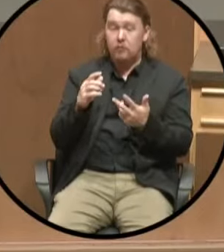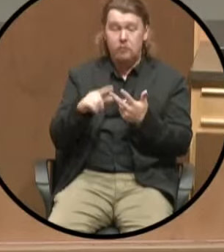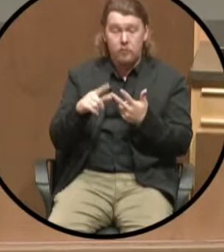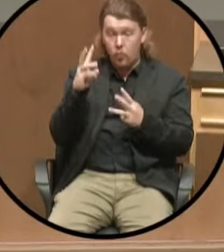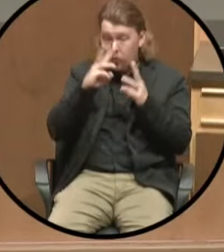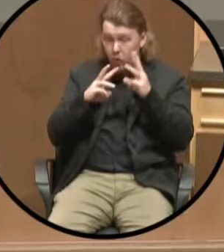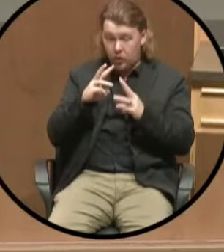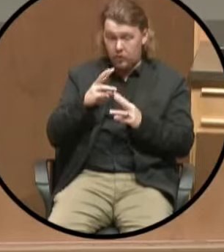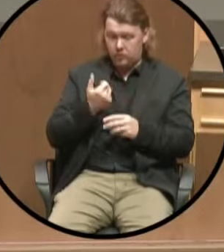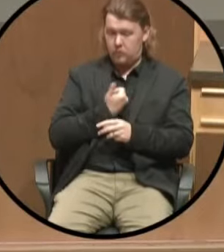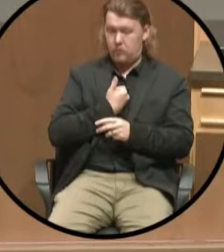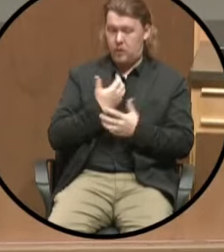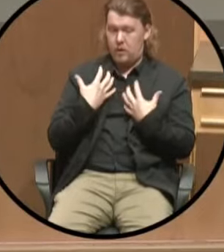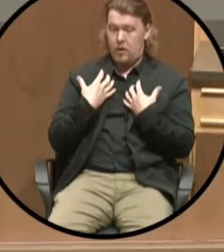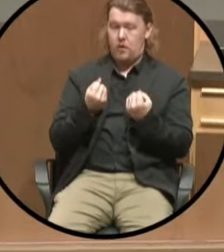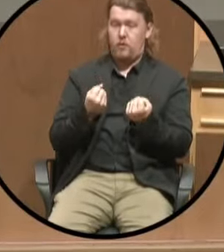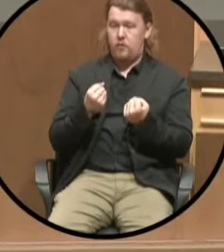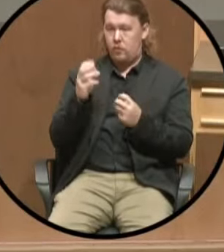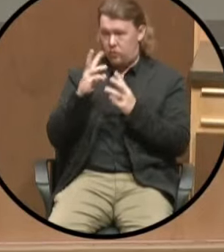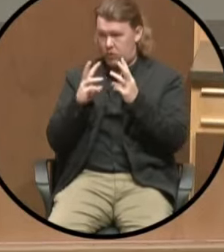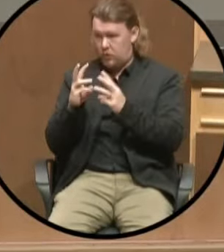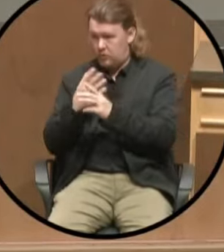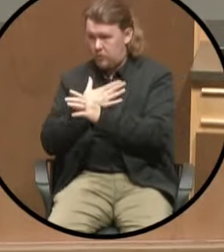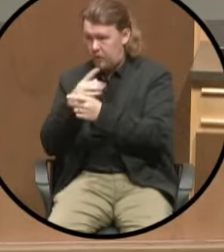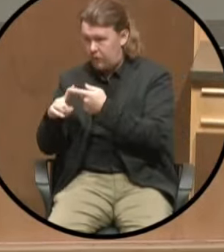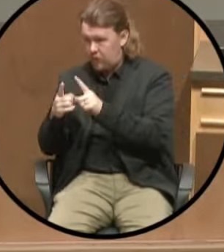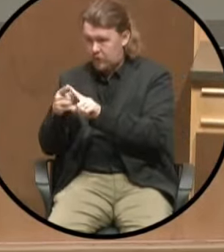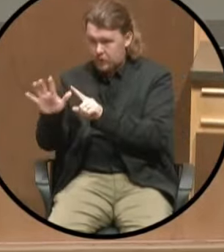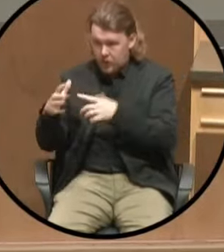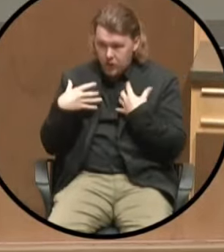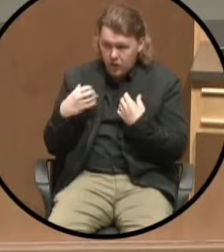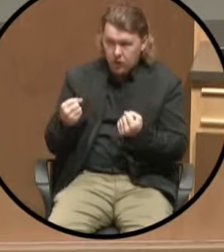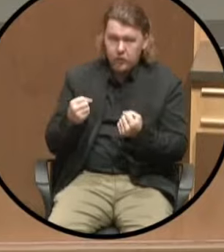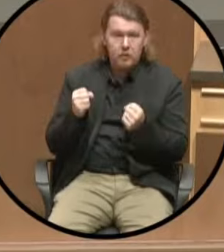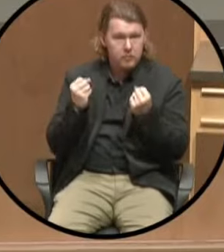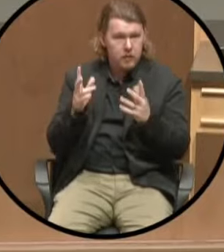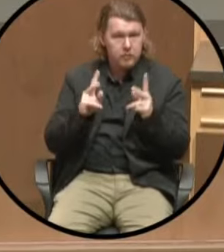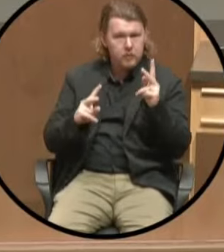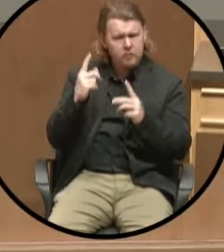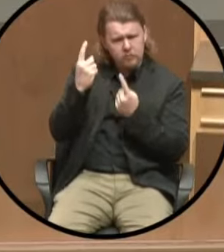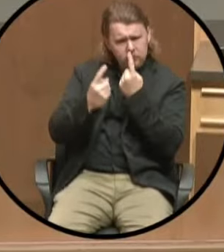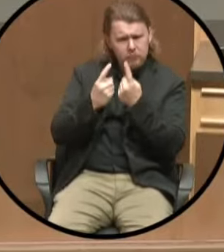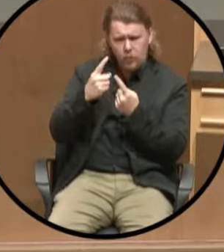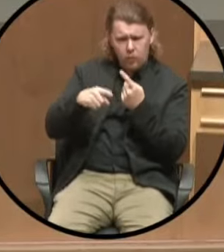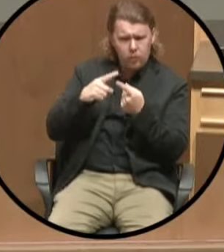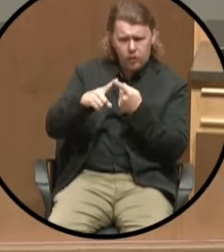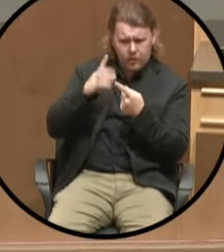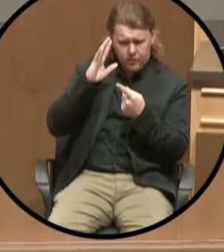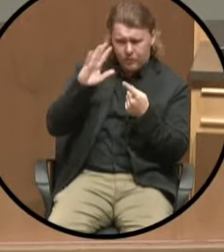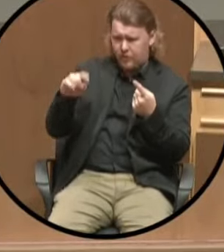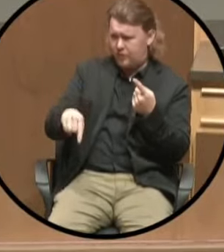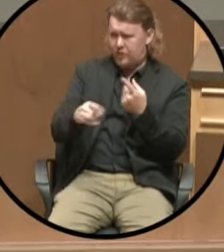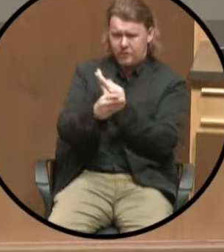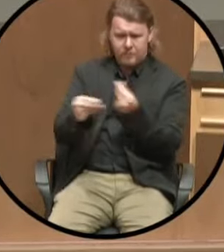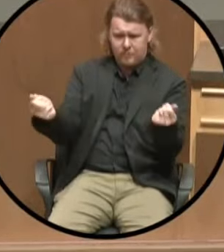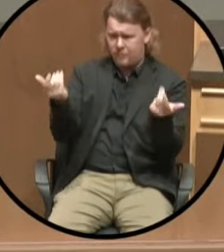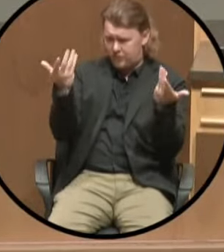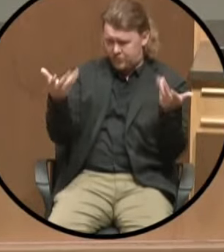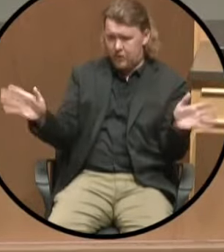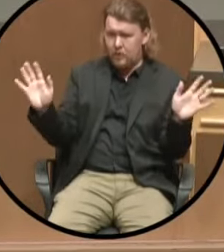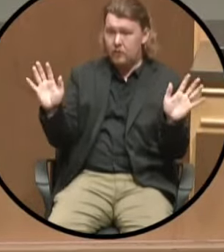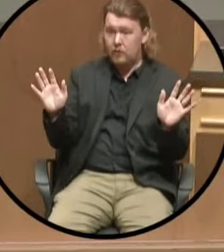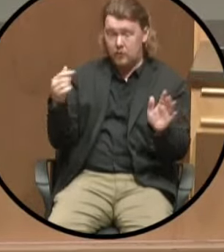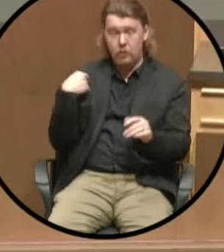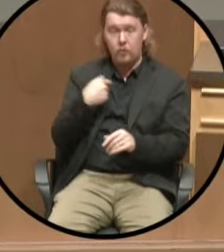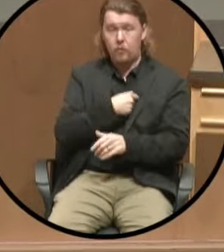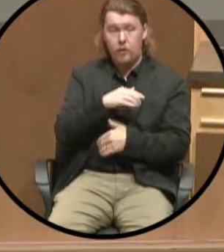of others. And many wonder, well, when is this going to end? Now, we all want to get back to a sense of